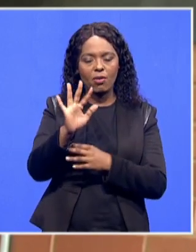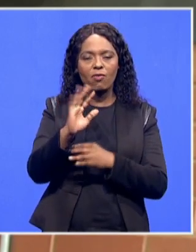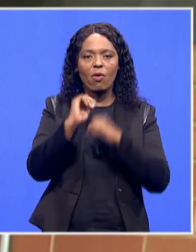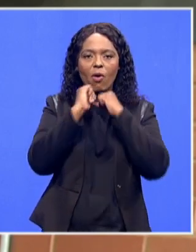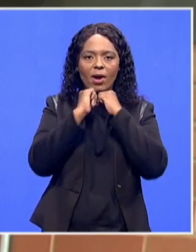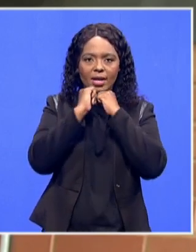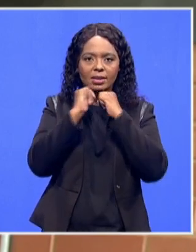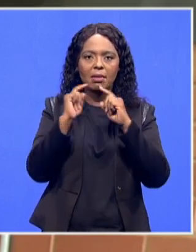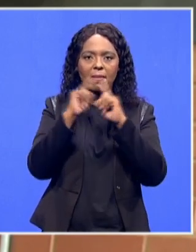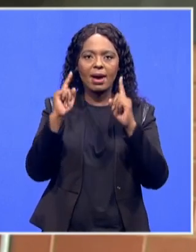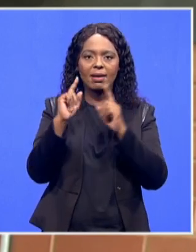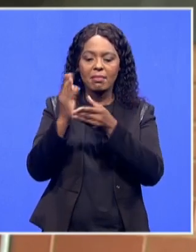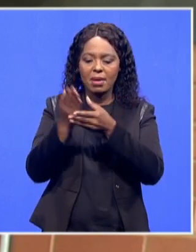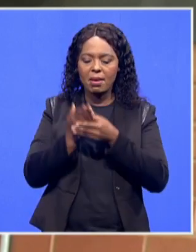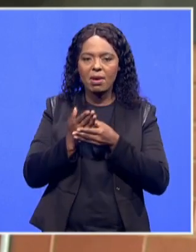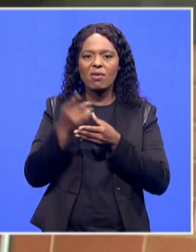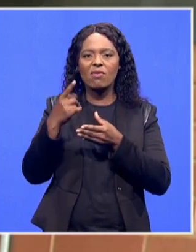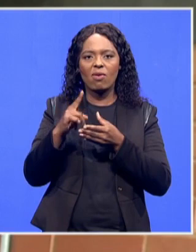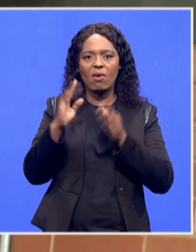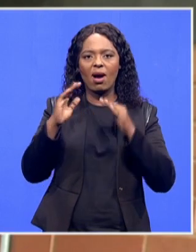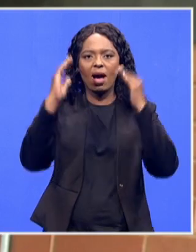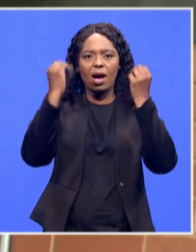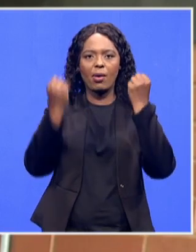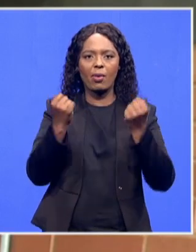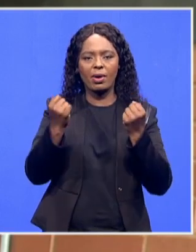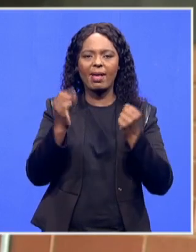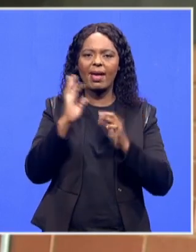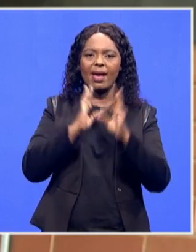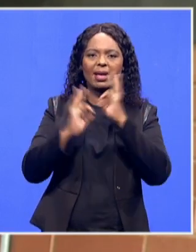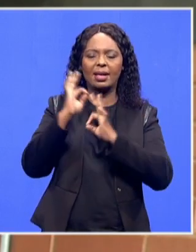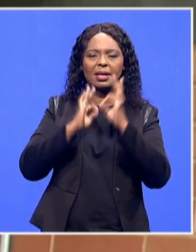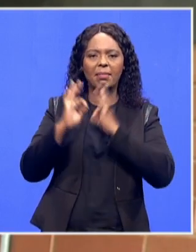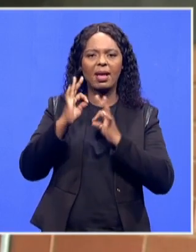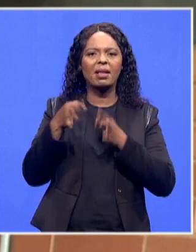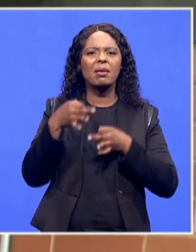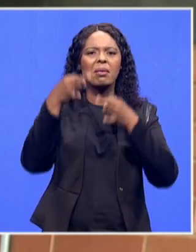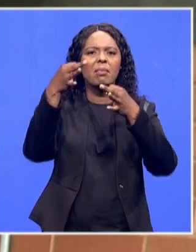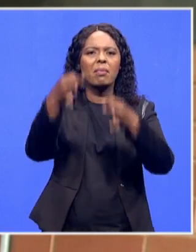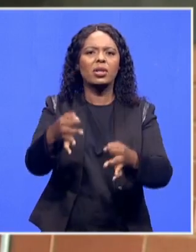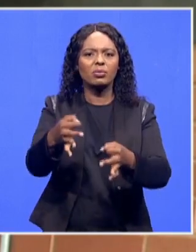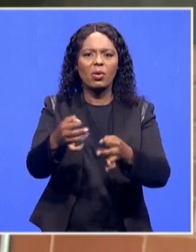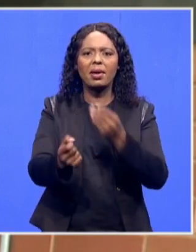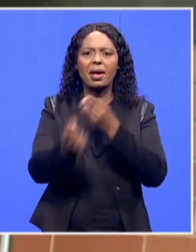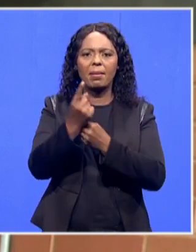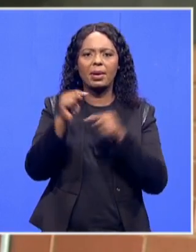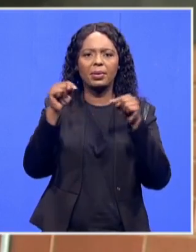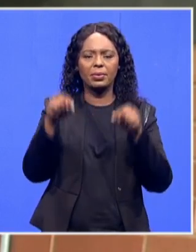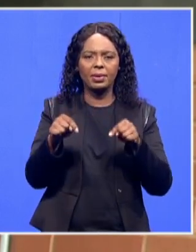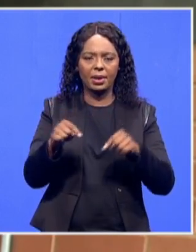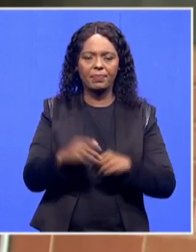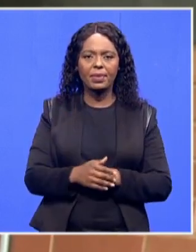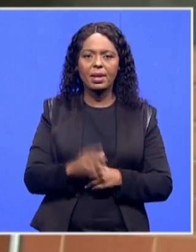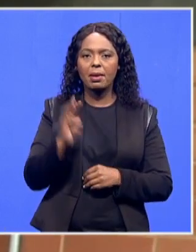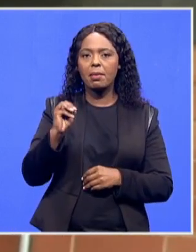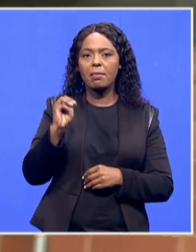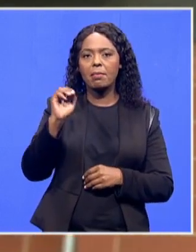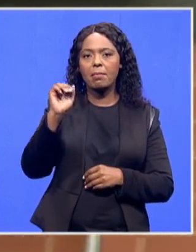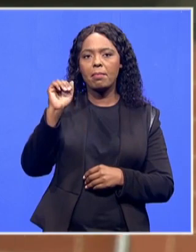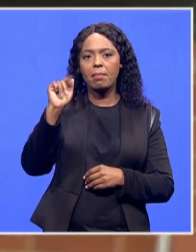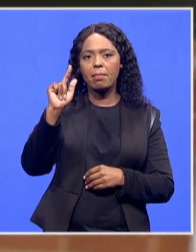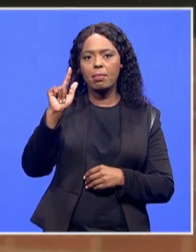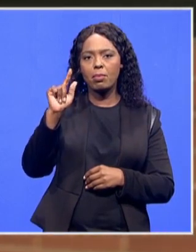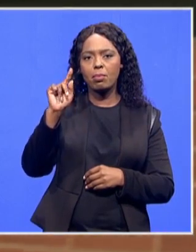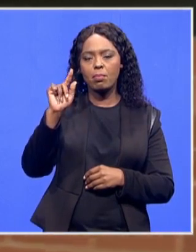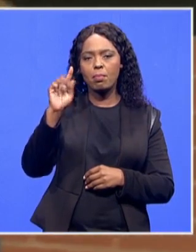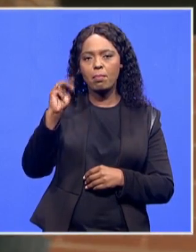just to break this all down for us and explain as to why the postponement occurred today, I am joined by Melusi, a legal